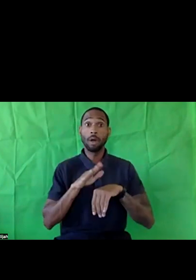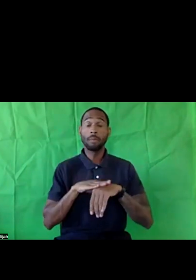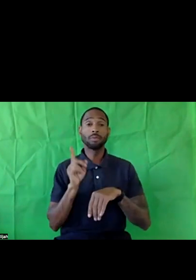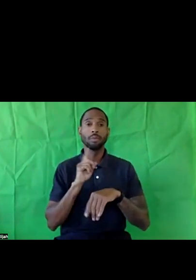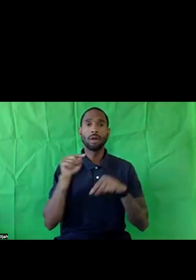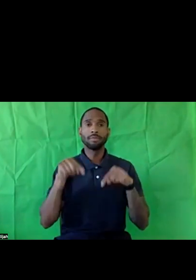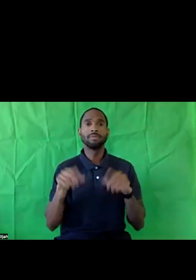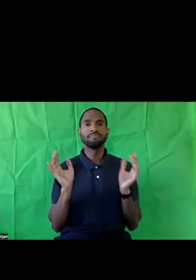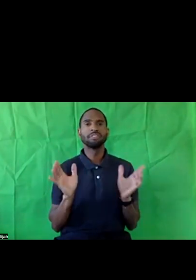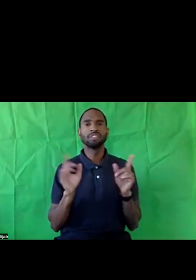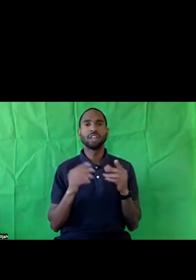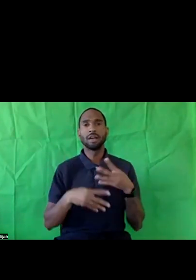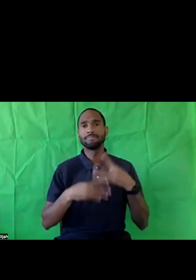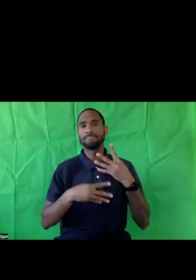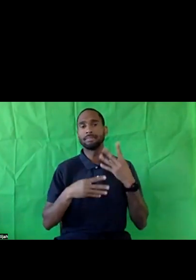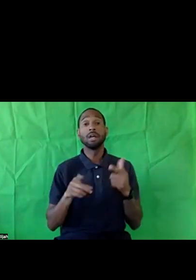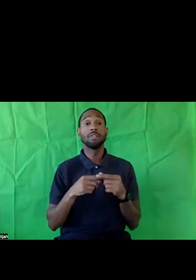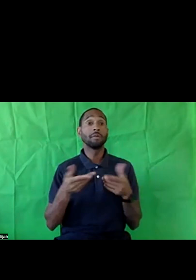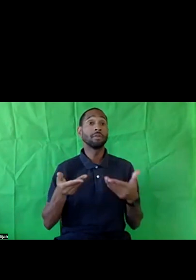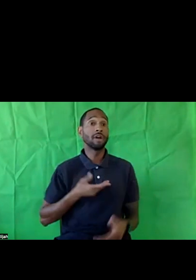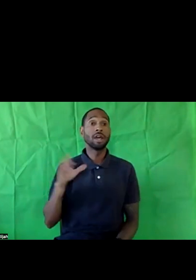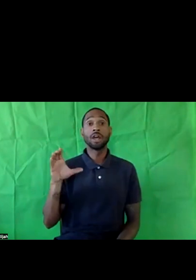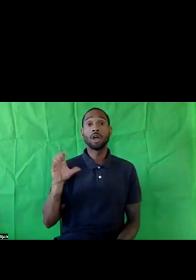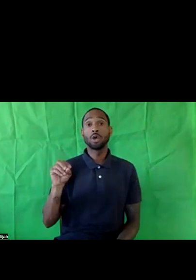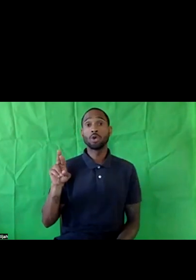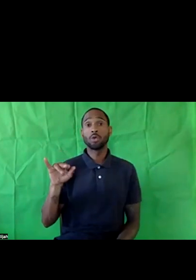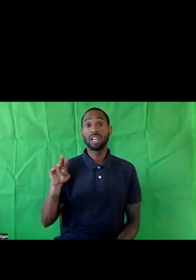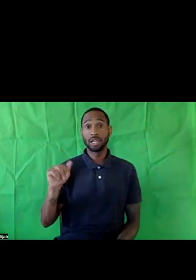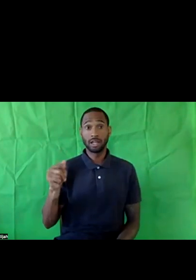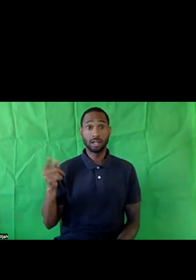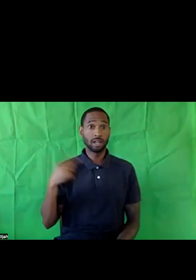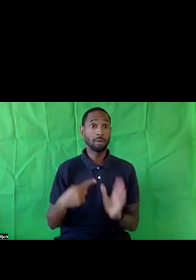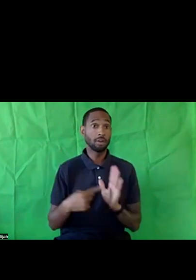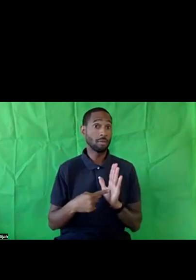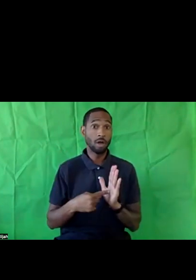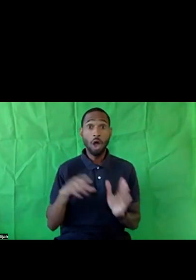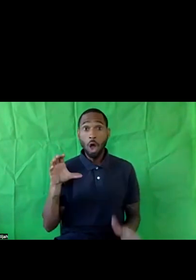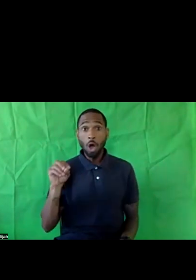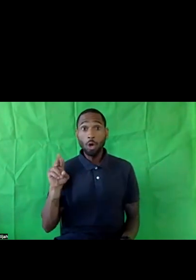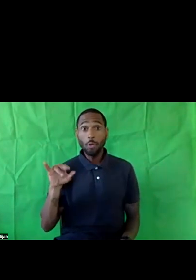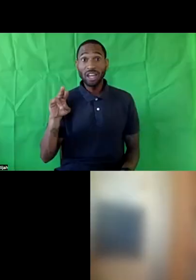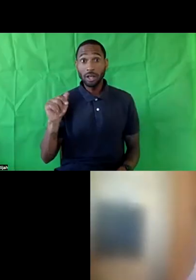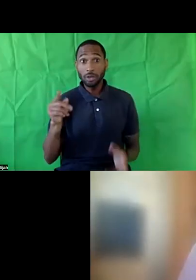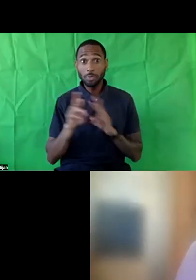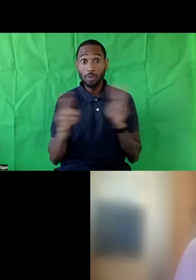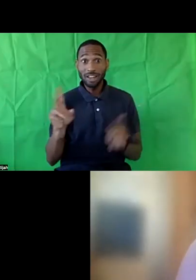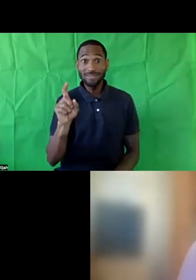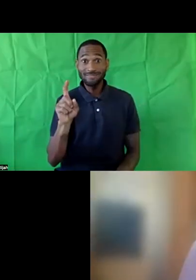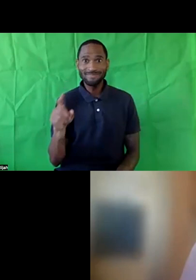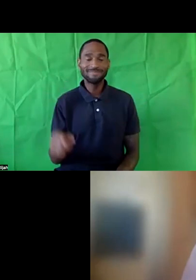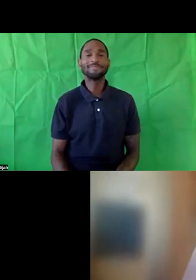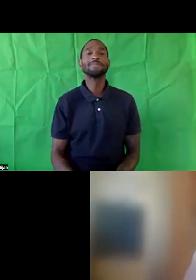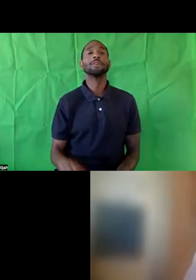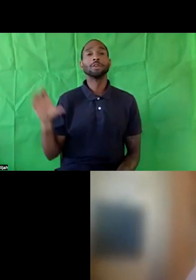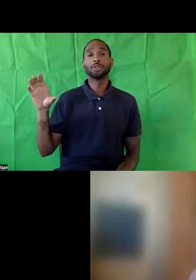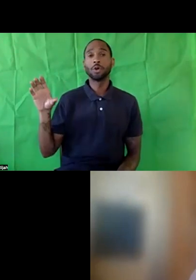thread. And then I'm going to invite Karina to do a demo with me. Karina, you ready? All right. So Karina